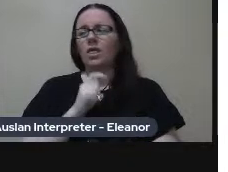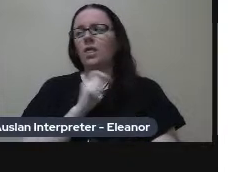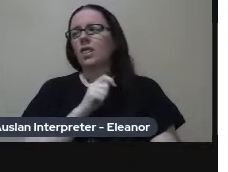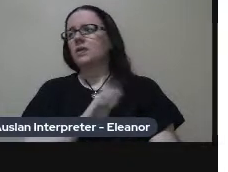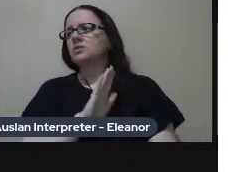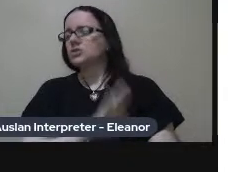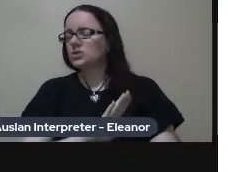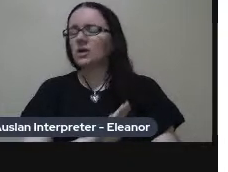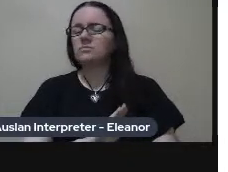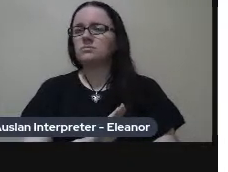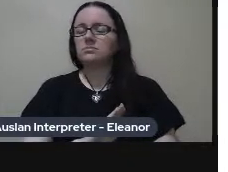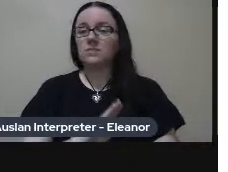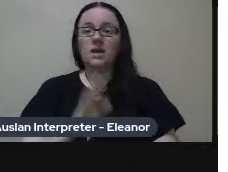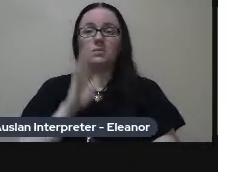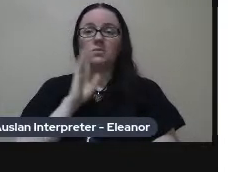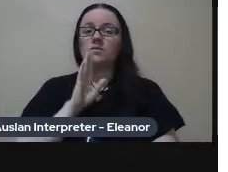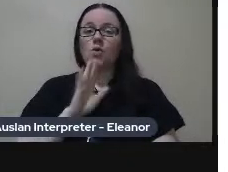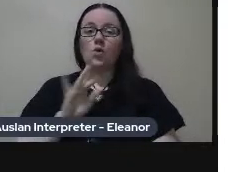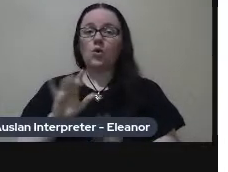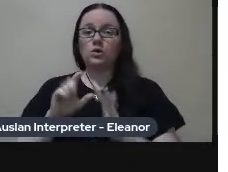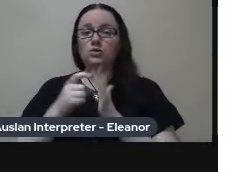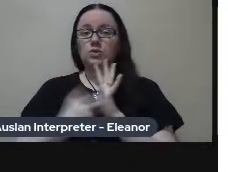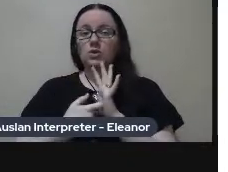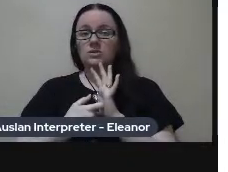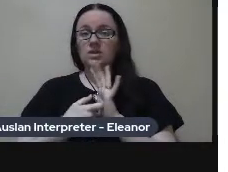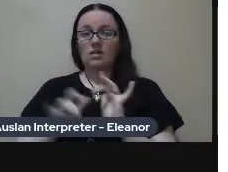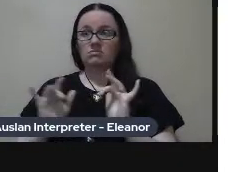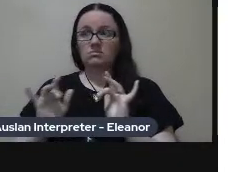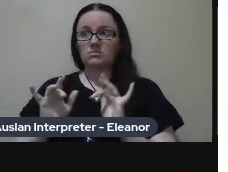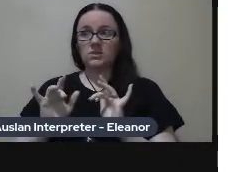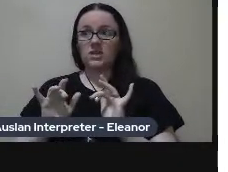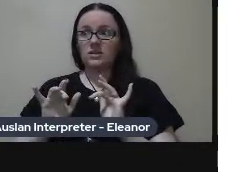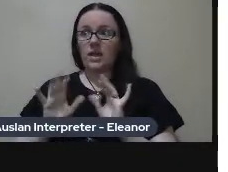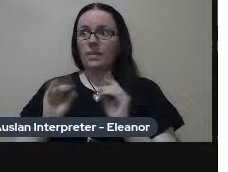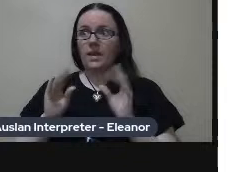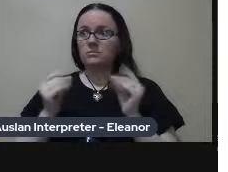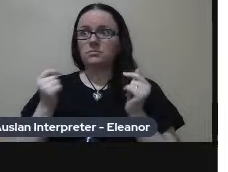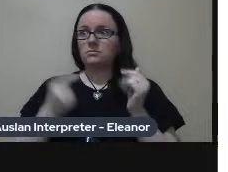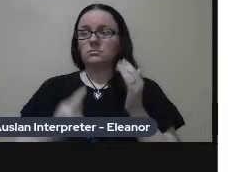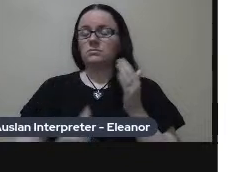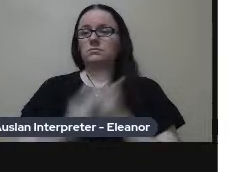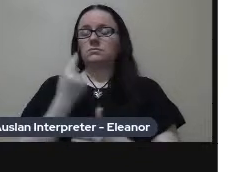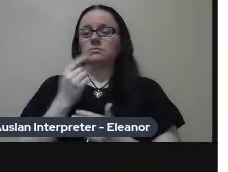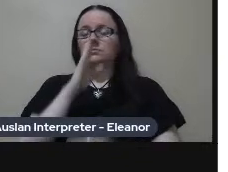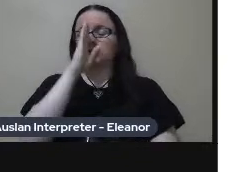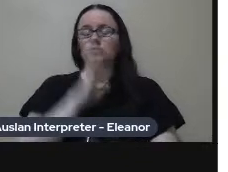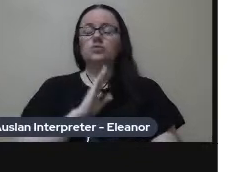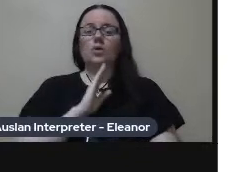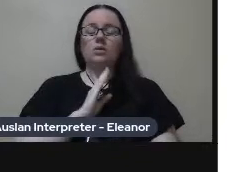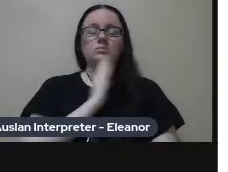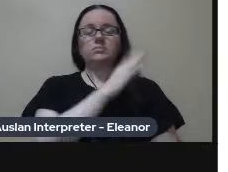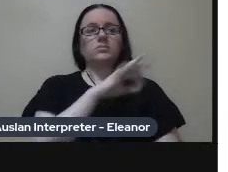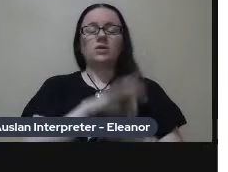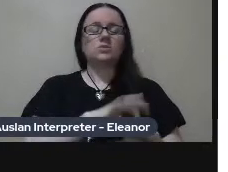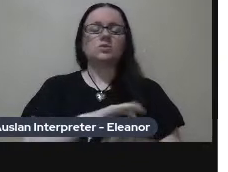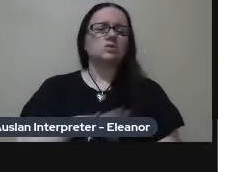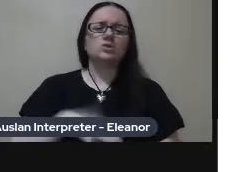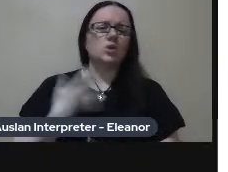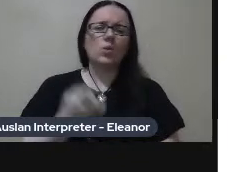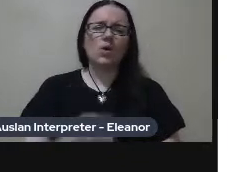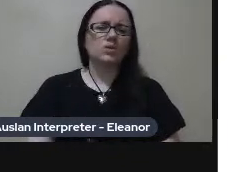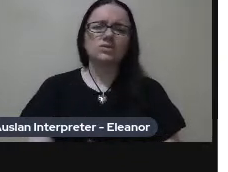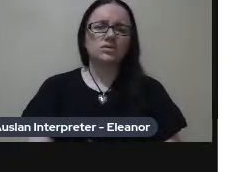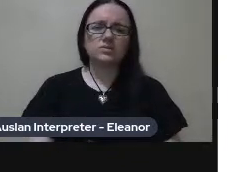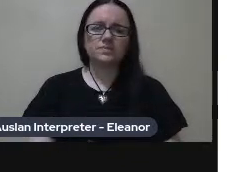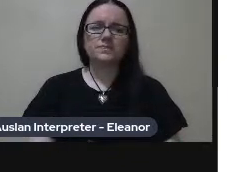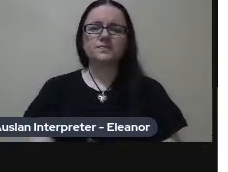medications before you've had a conversation with your health professional and unfortunately you end up with a stroke event. We don't want that. And